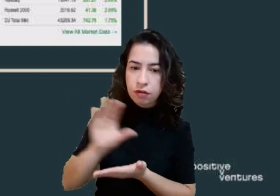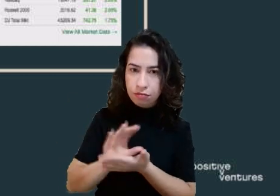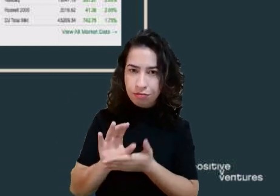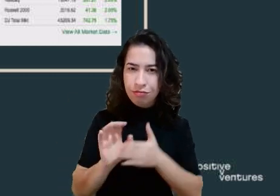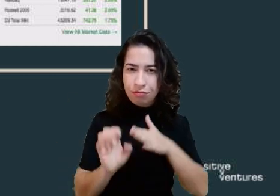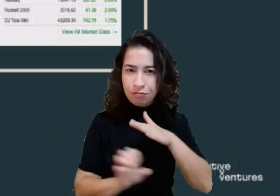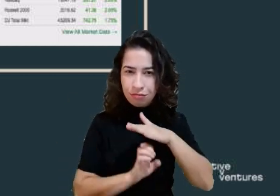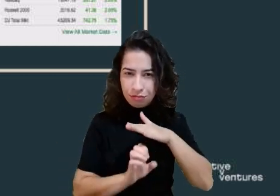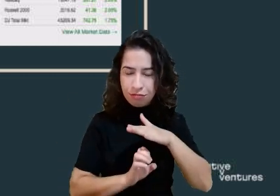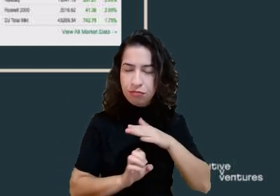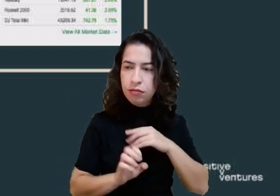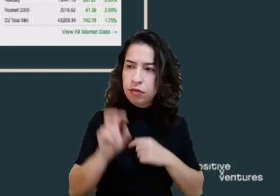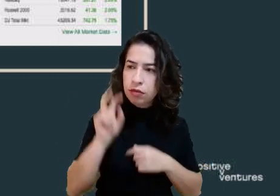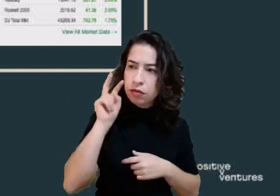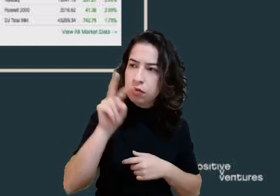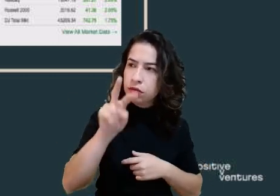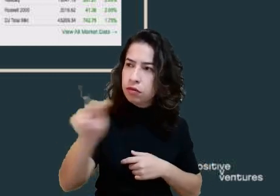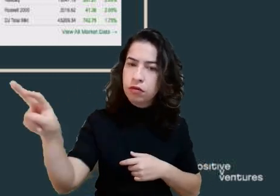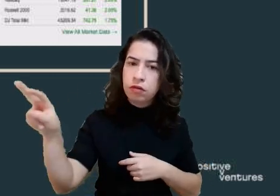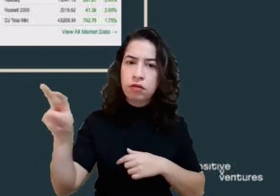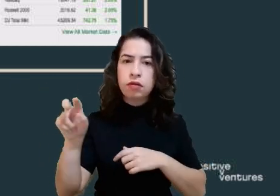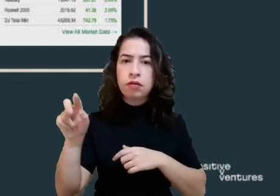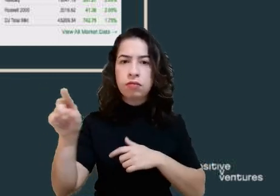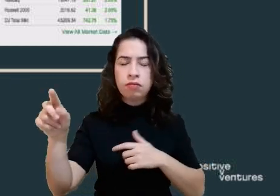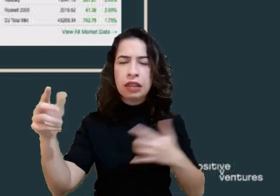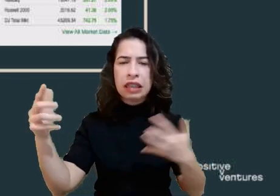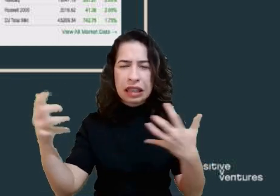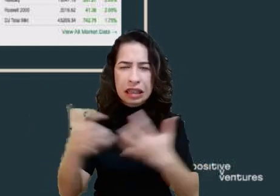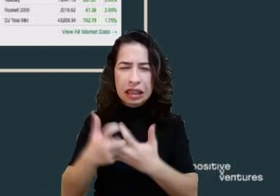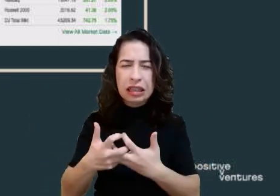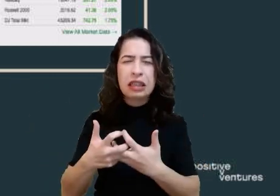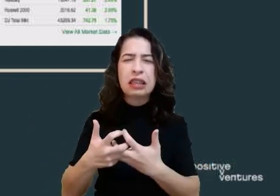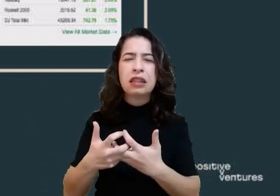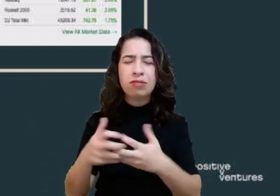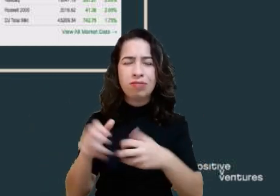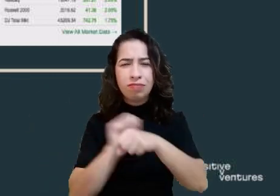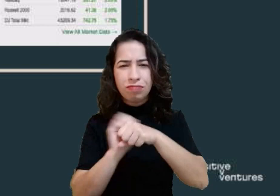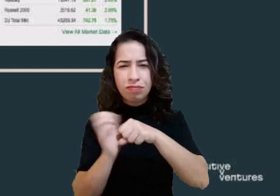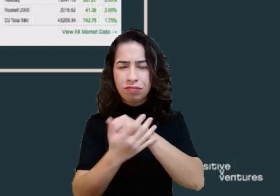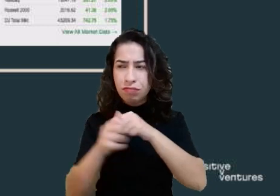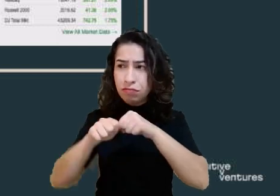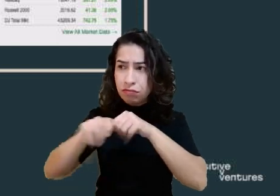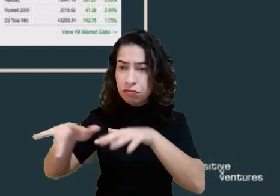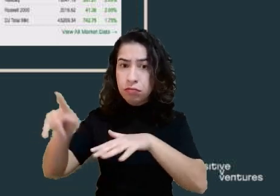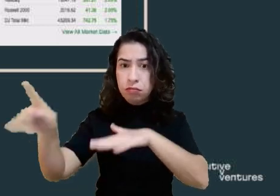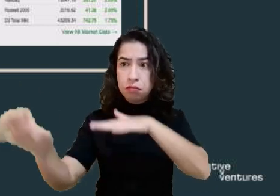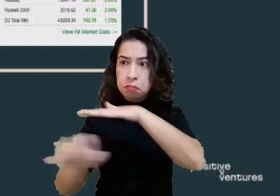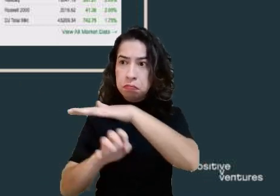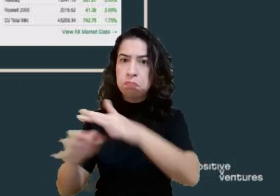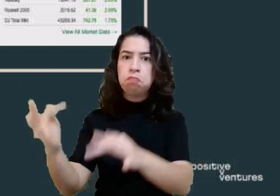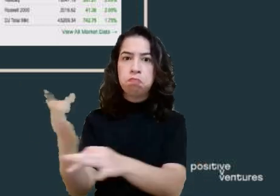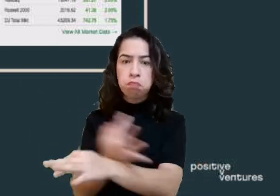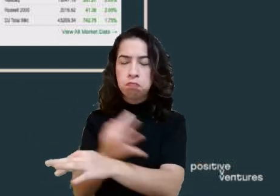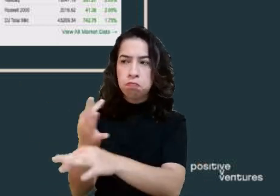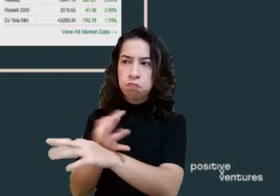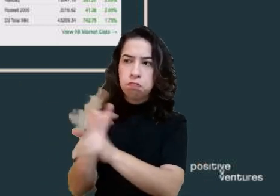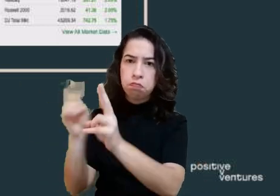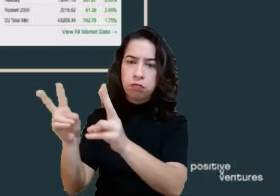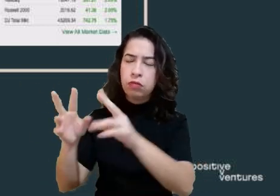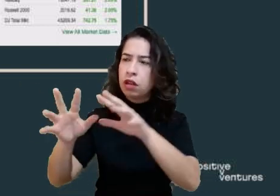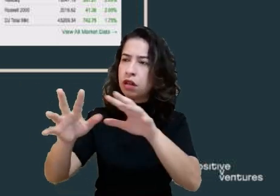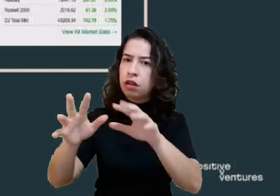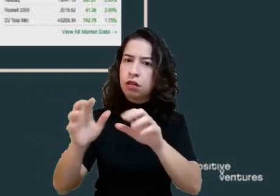how our companies were resilient during the crisis. We had a sad pandemic that influenced at different